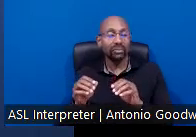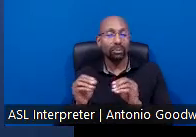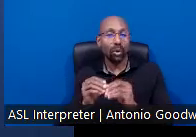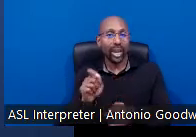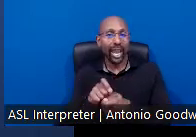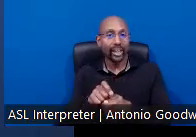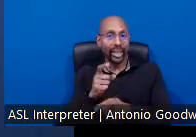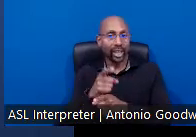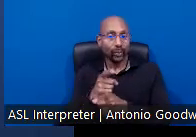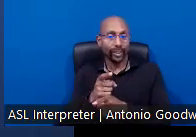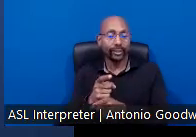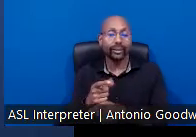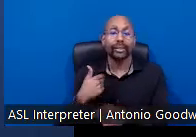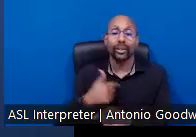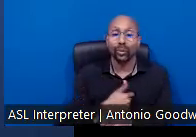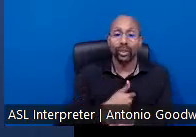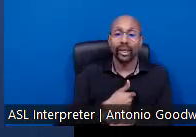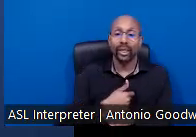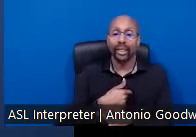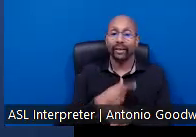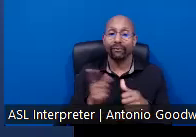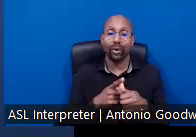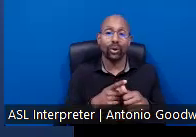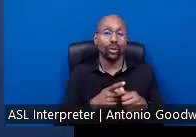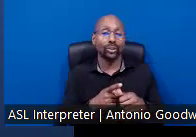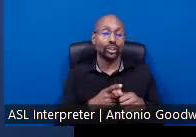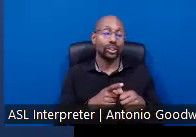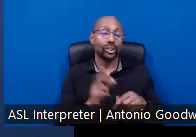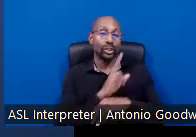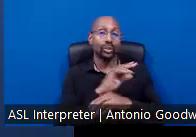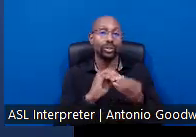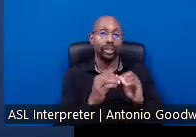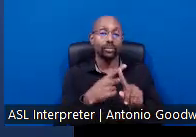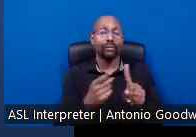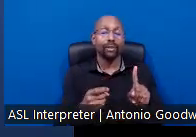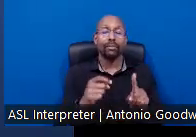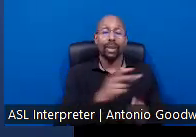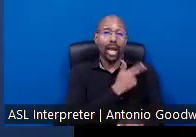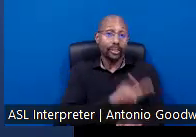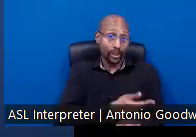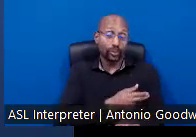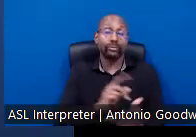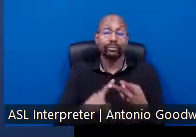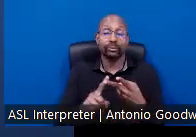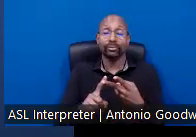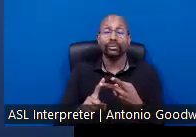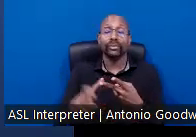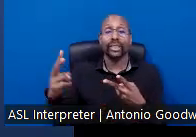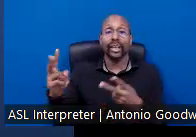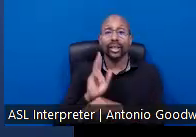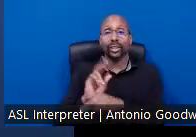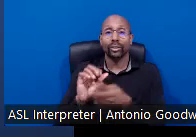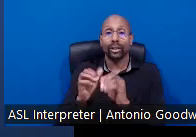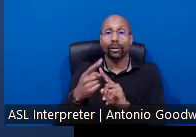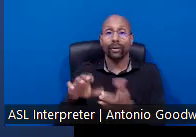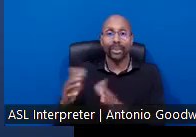our data in check is we turn to hospitalizations and also look at the death data for the disease burden. So we do